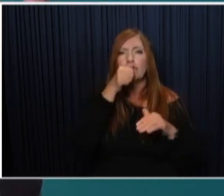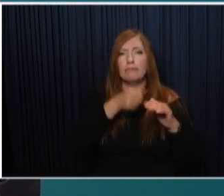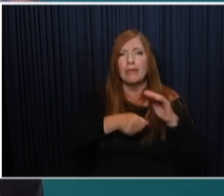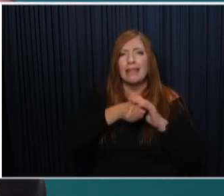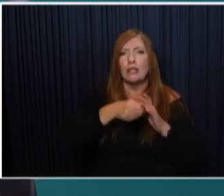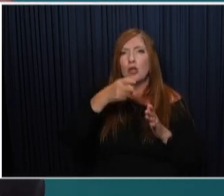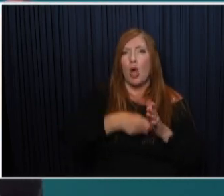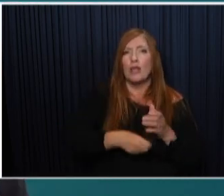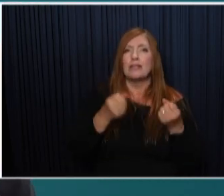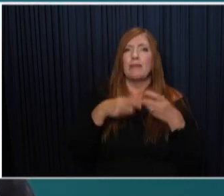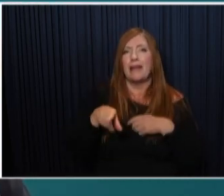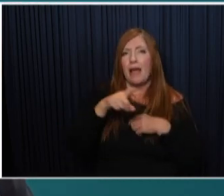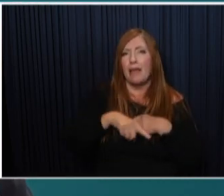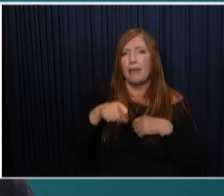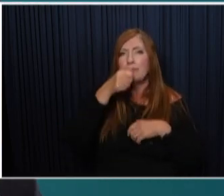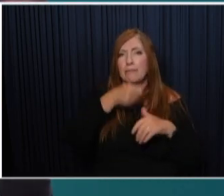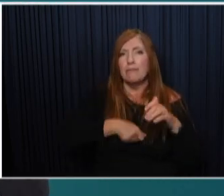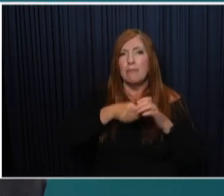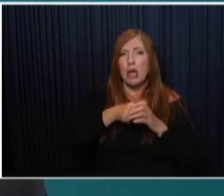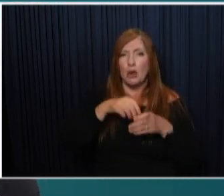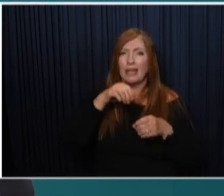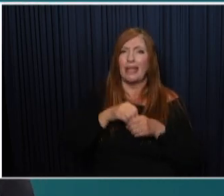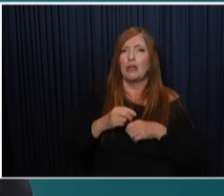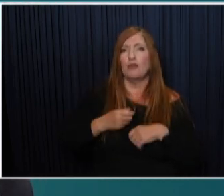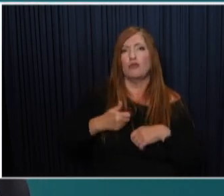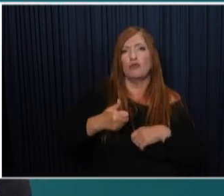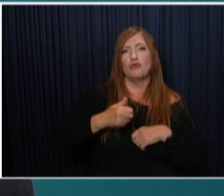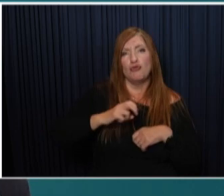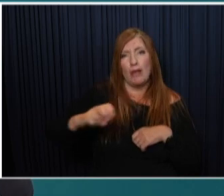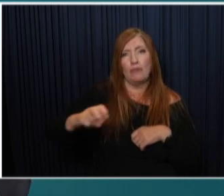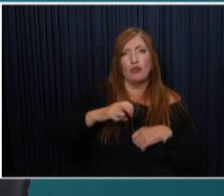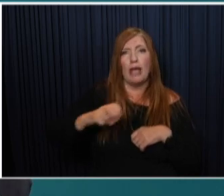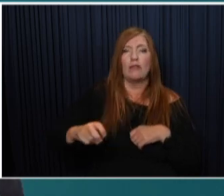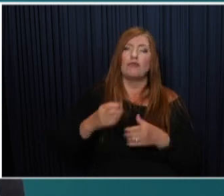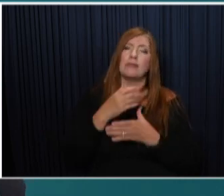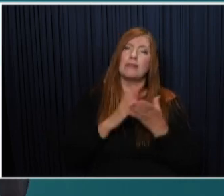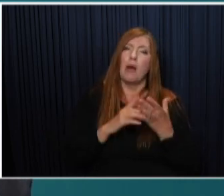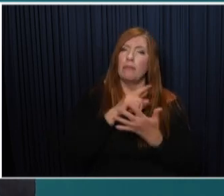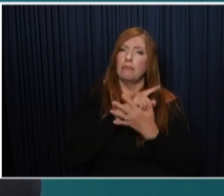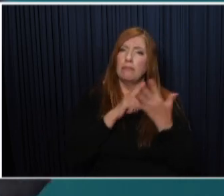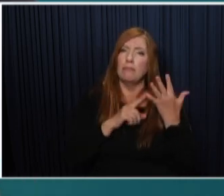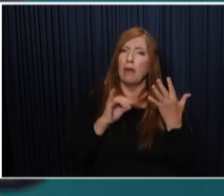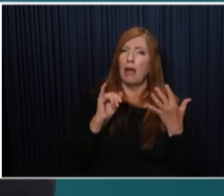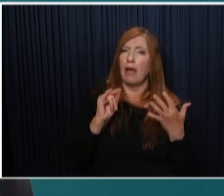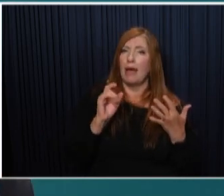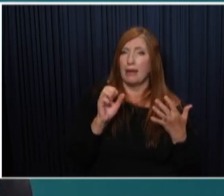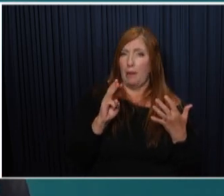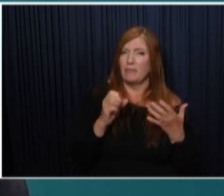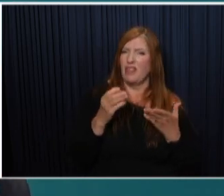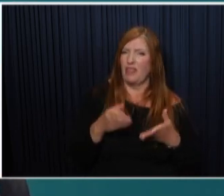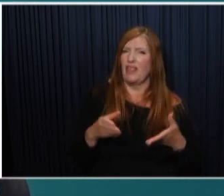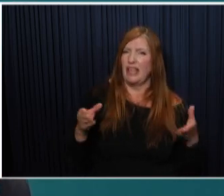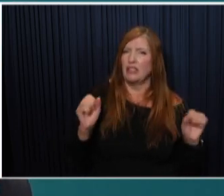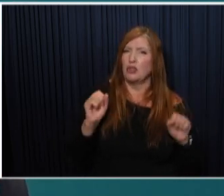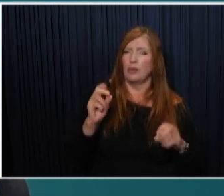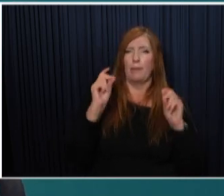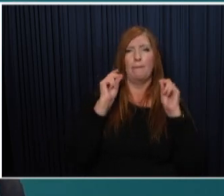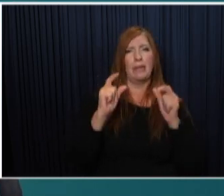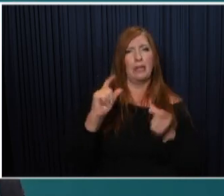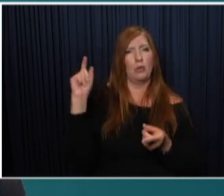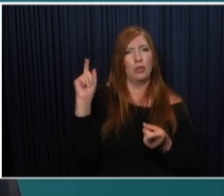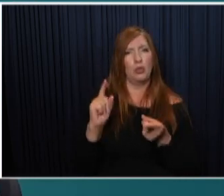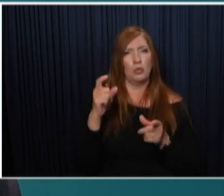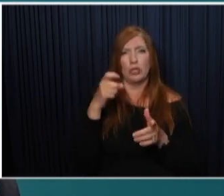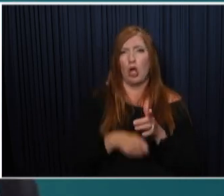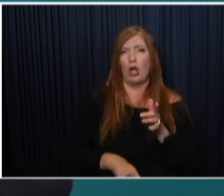a lot of them are buried in transportation. There's some items that we could just immediately, that would reduce the cost of household